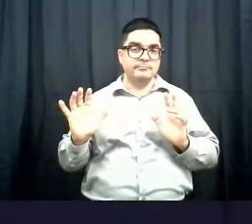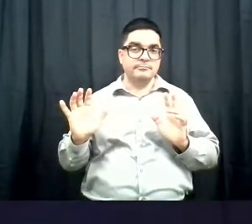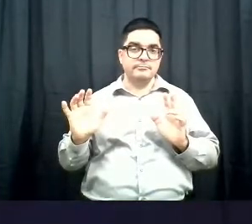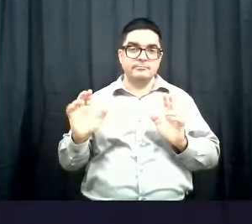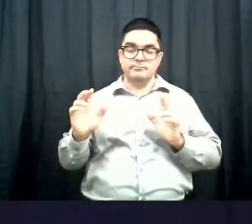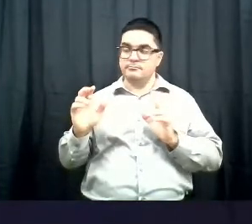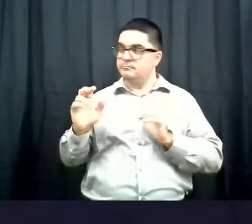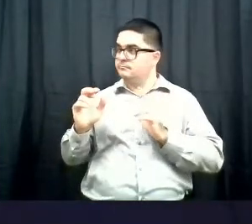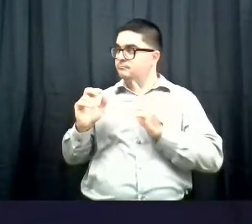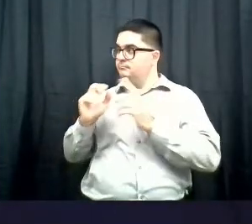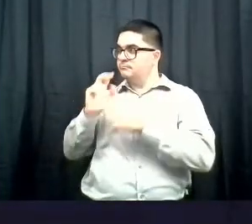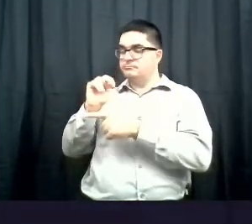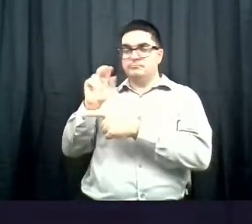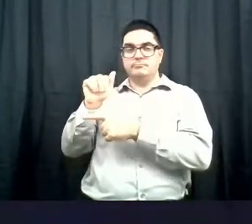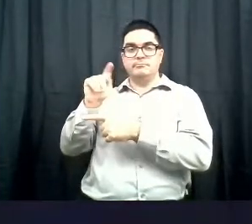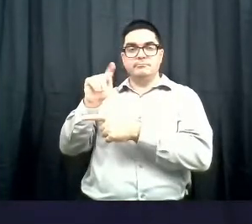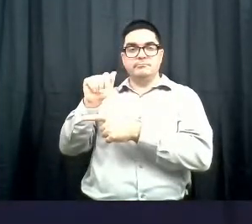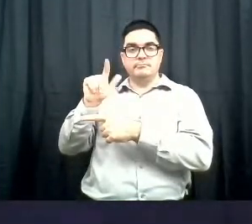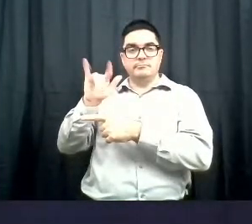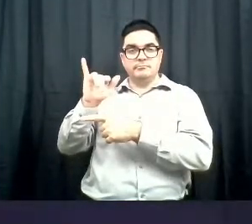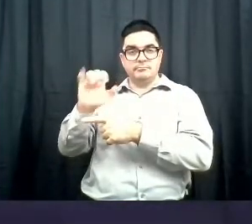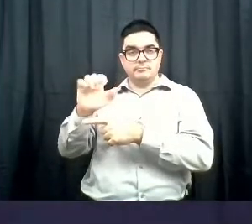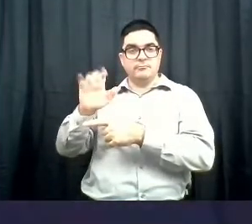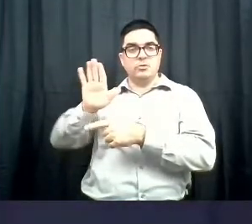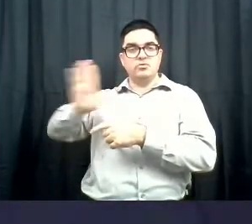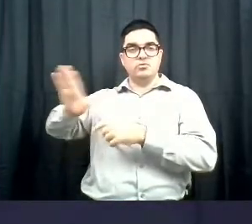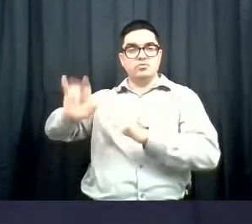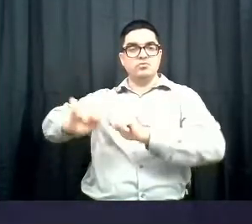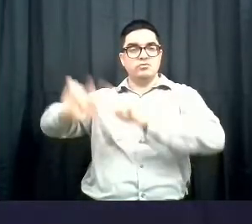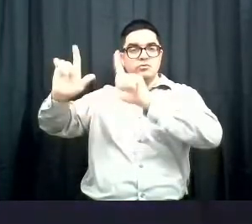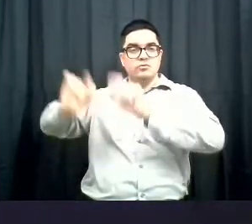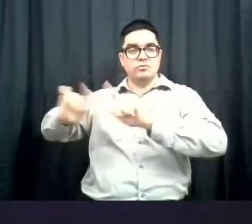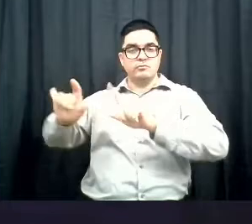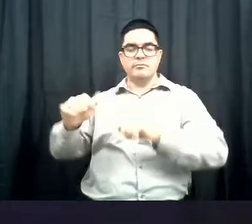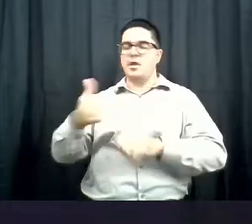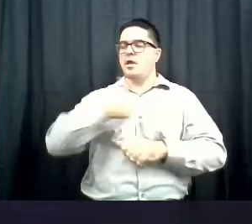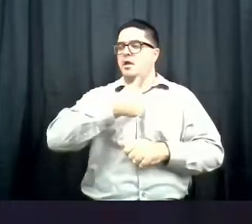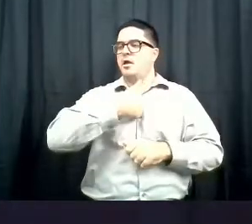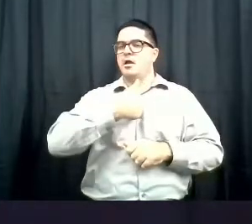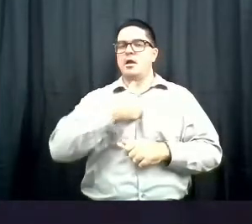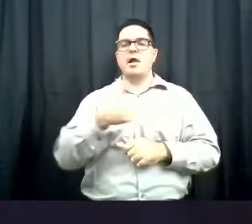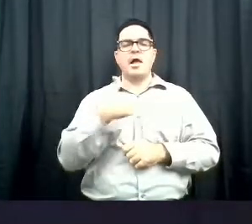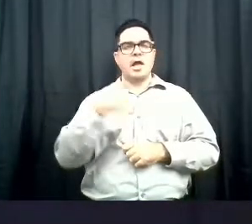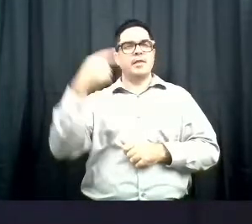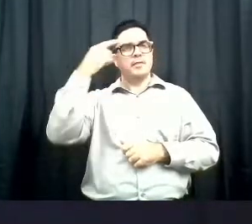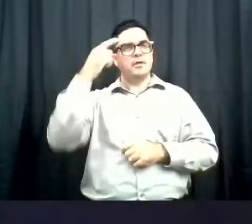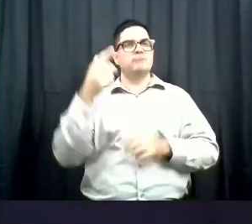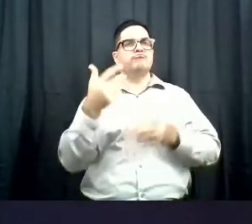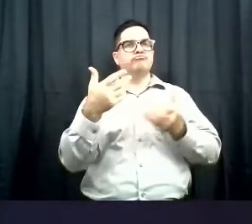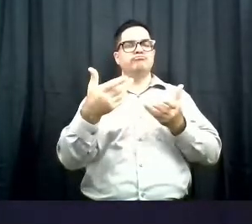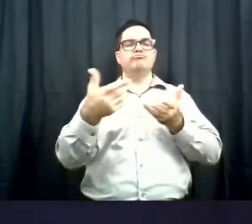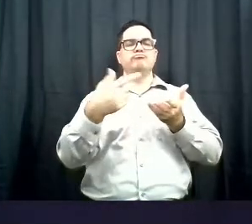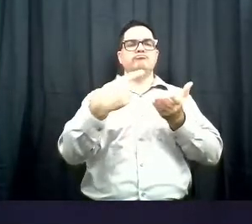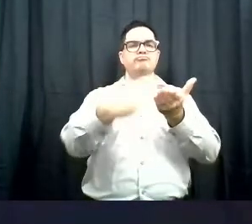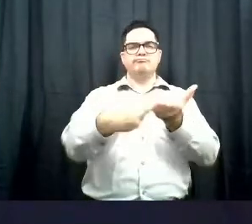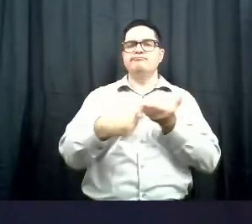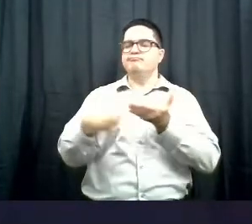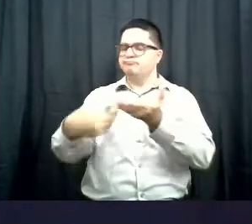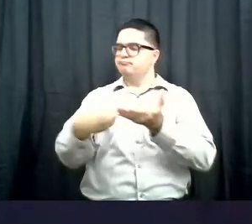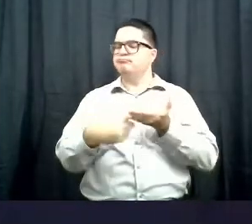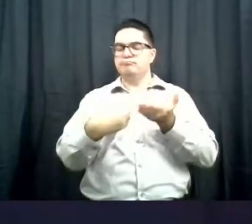presentation? I'll just say for myself, I think this discussion has been really